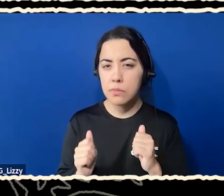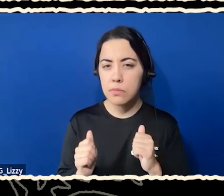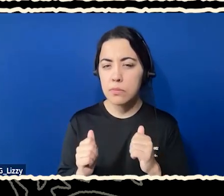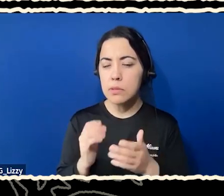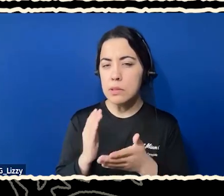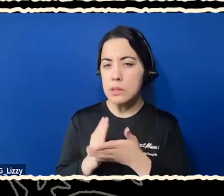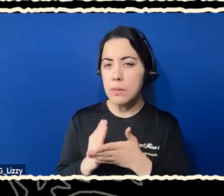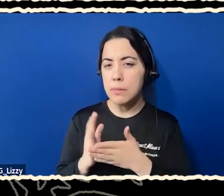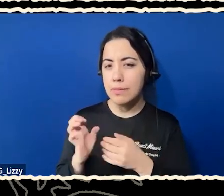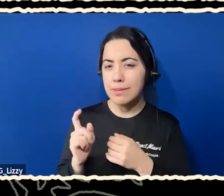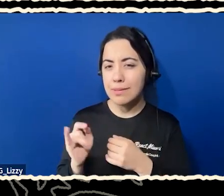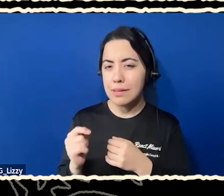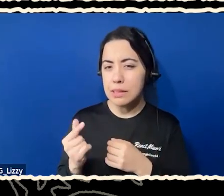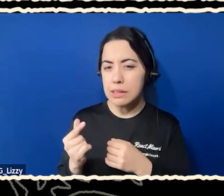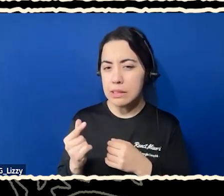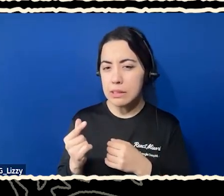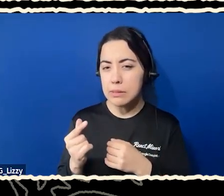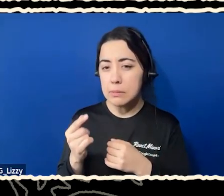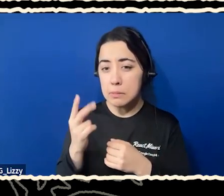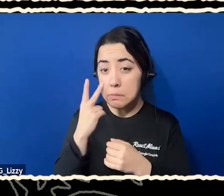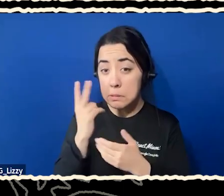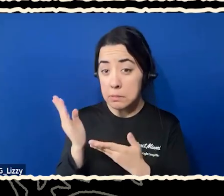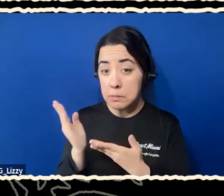And there's some lag.